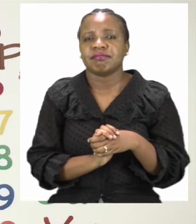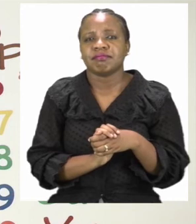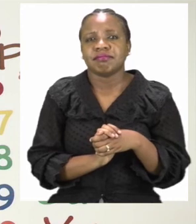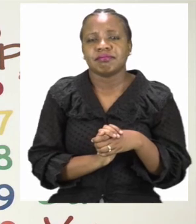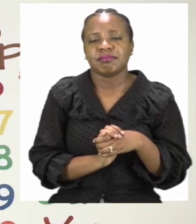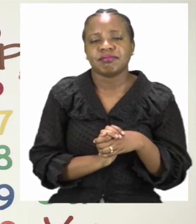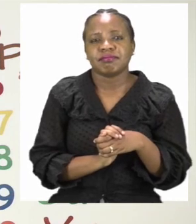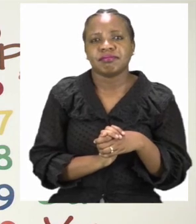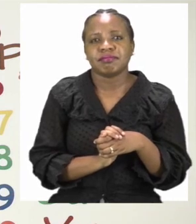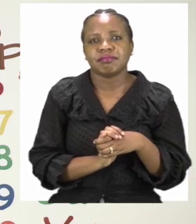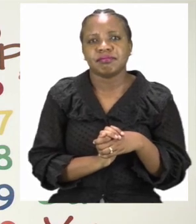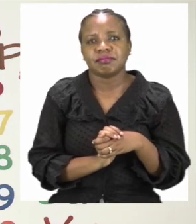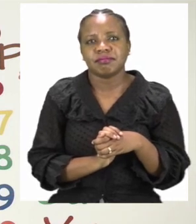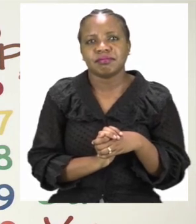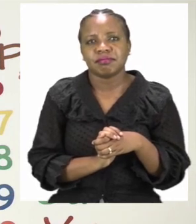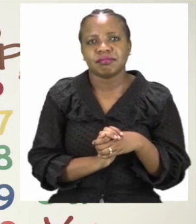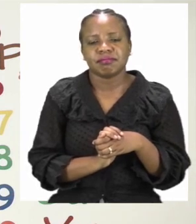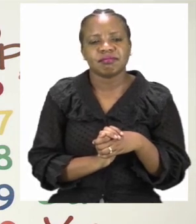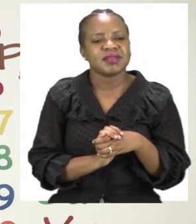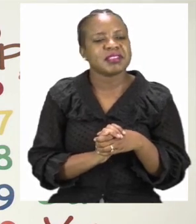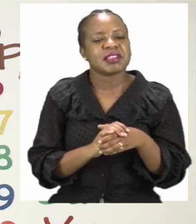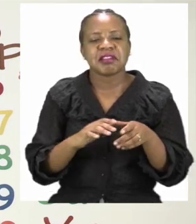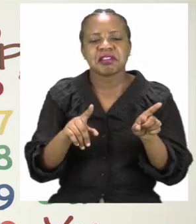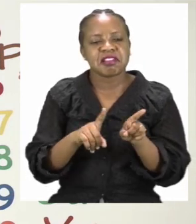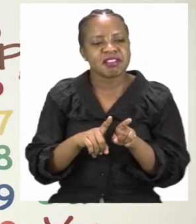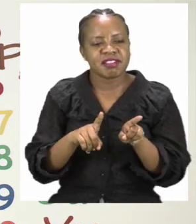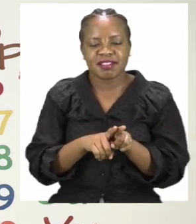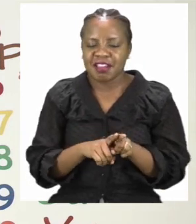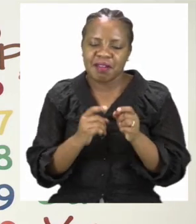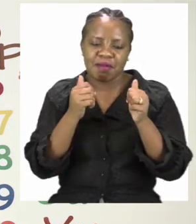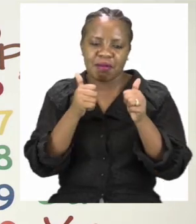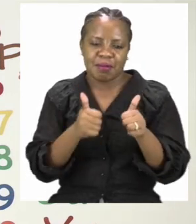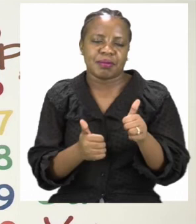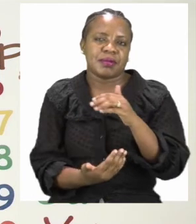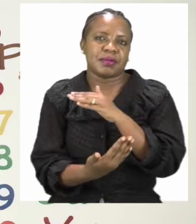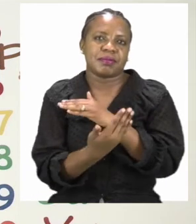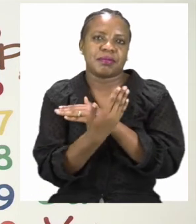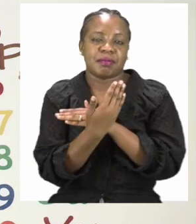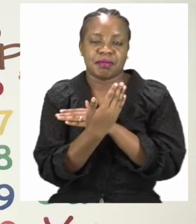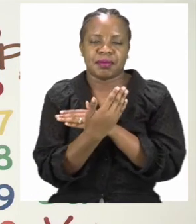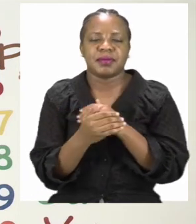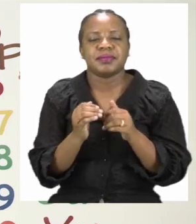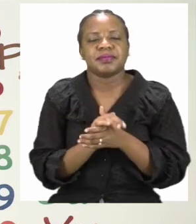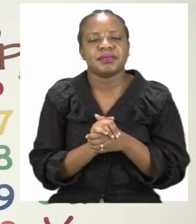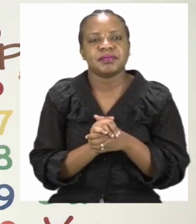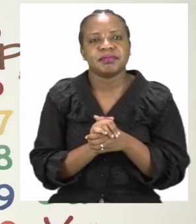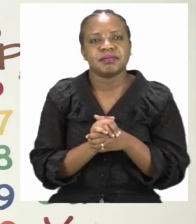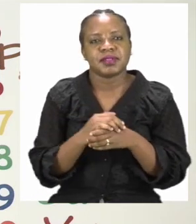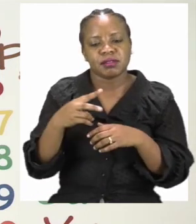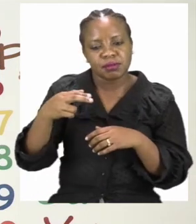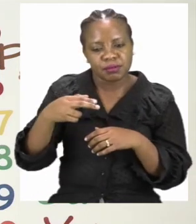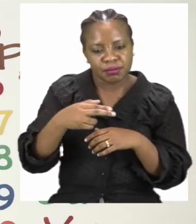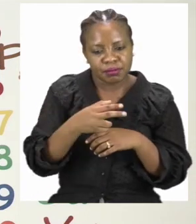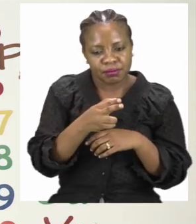We say good morning. So you are going to cut out the words good